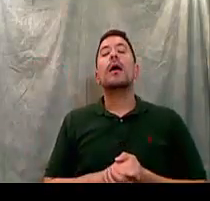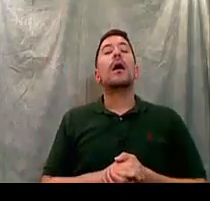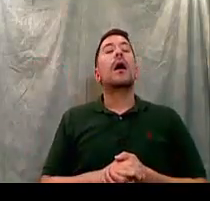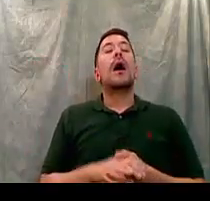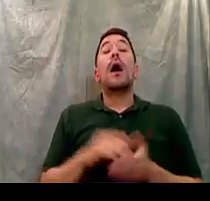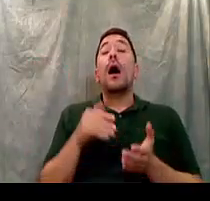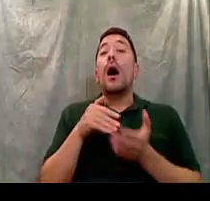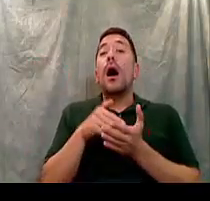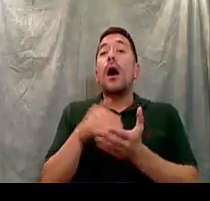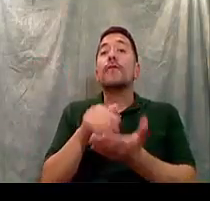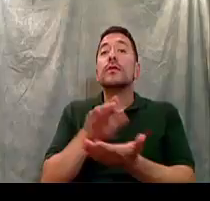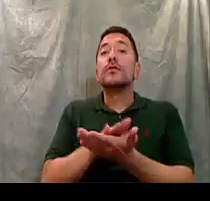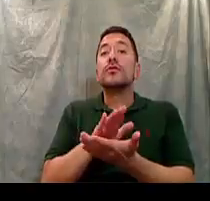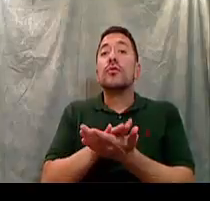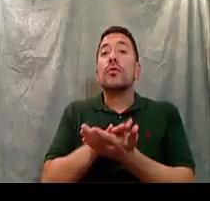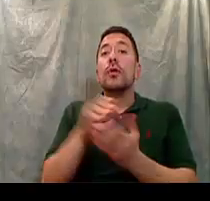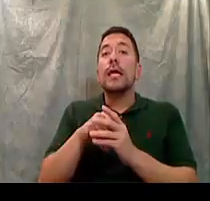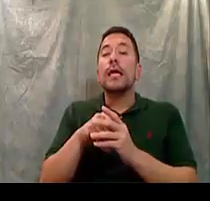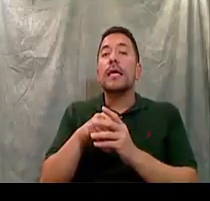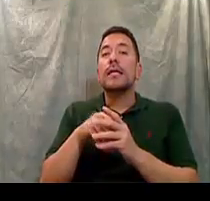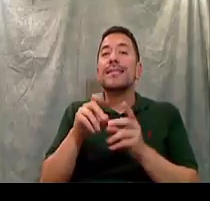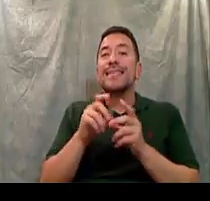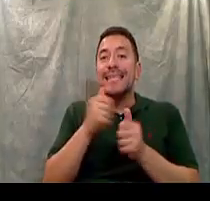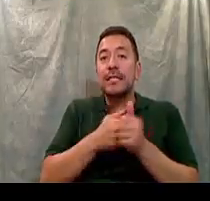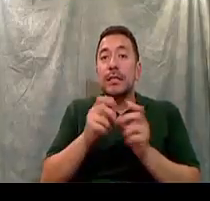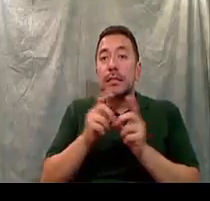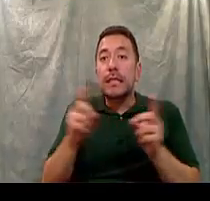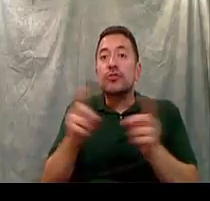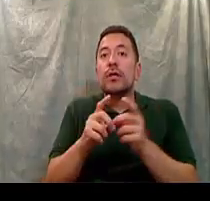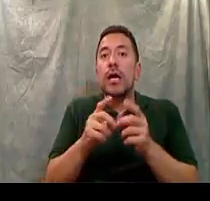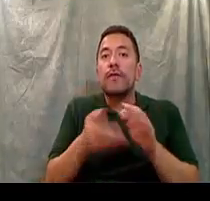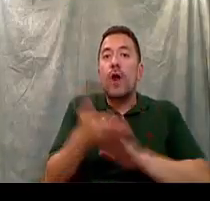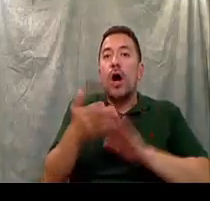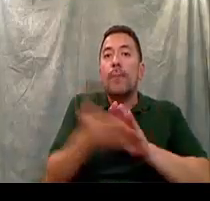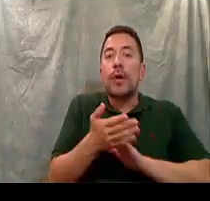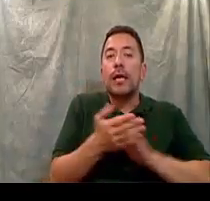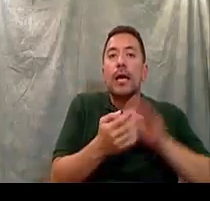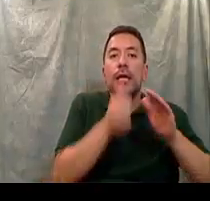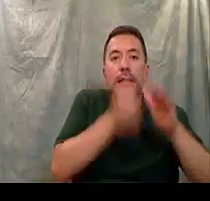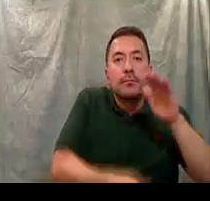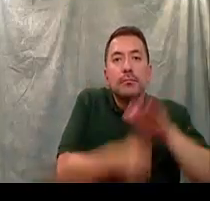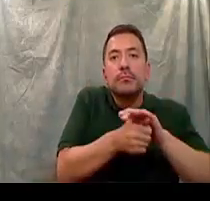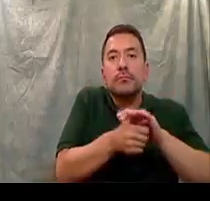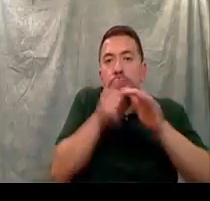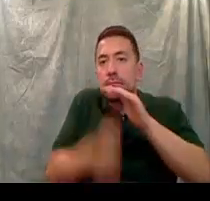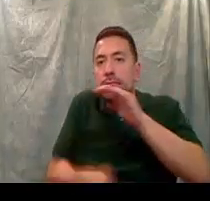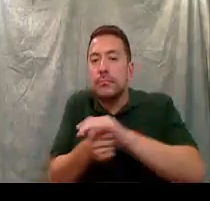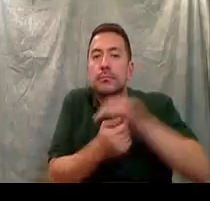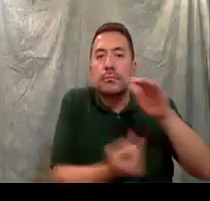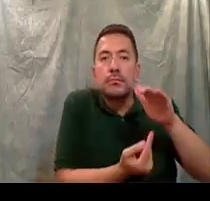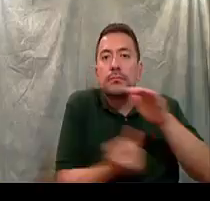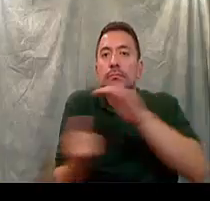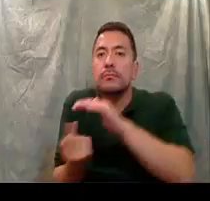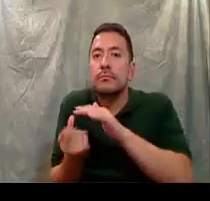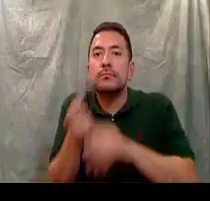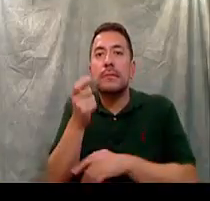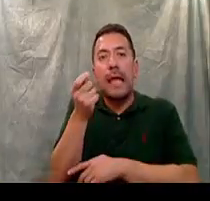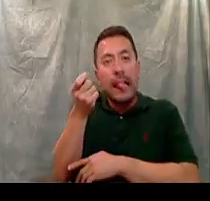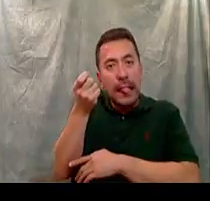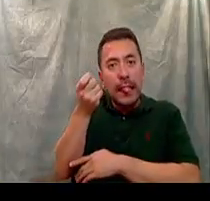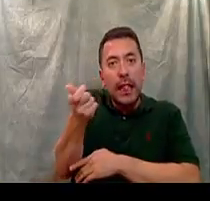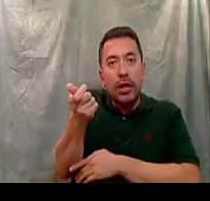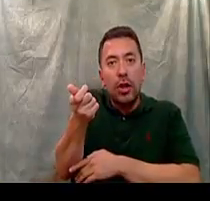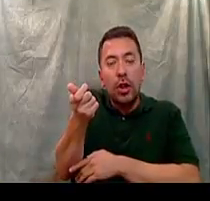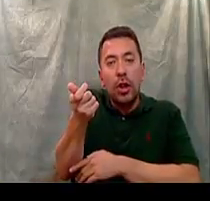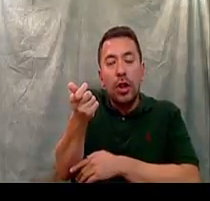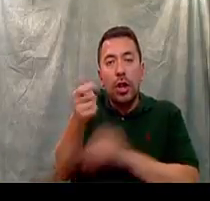schools within a district operate in silos with little to no community connection between and across schools. Chaskin, notice